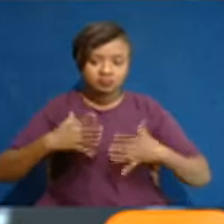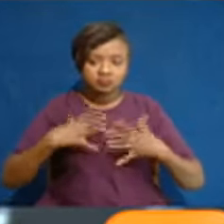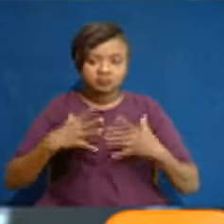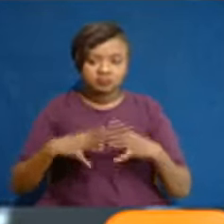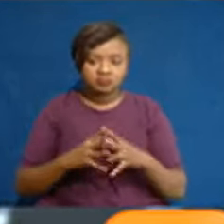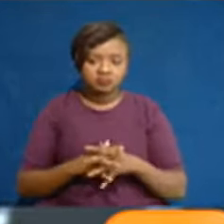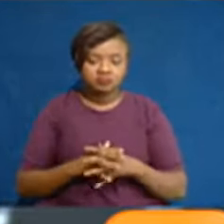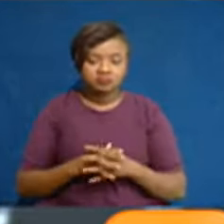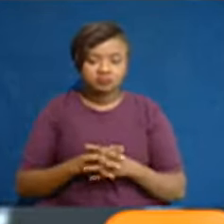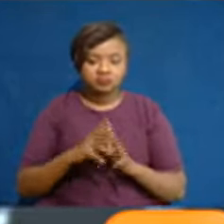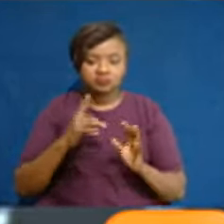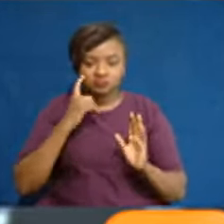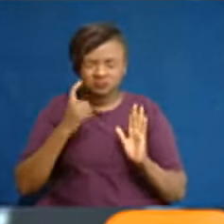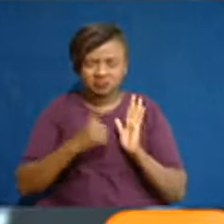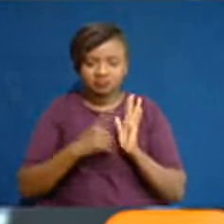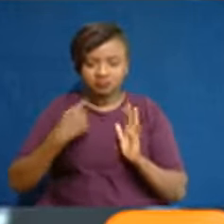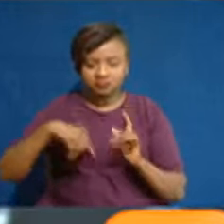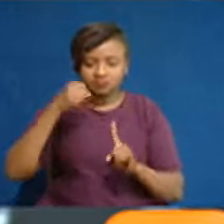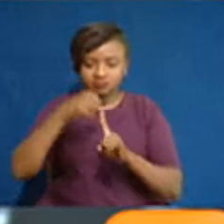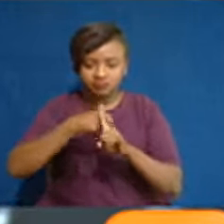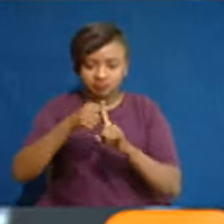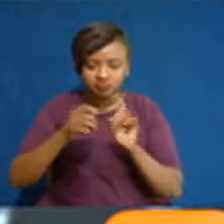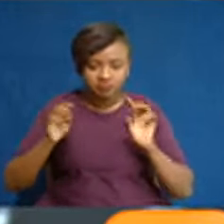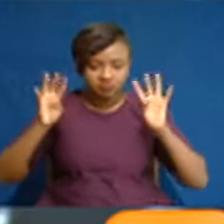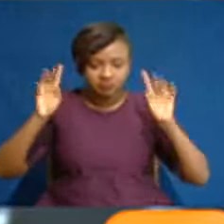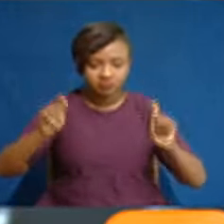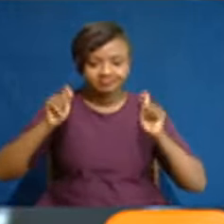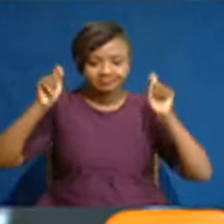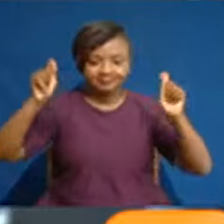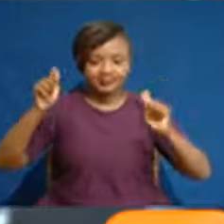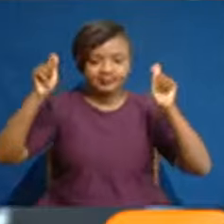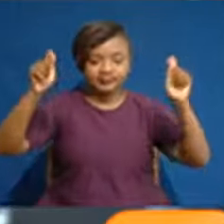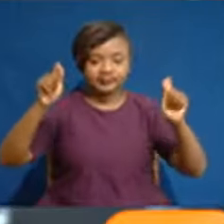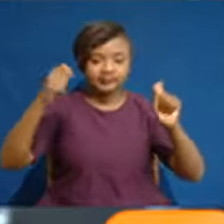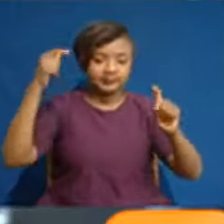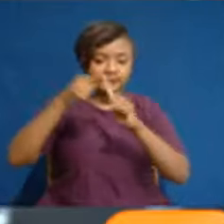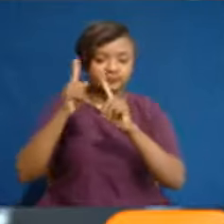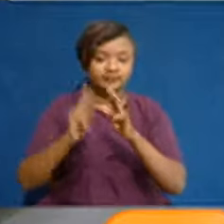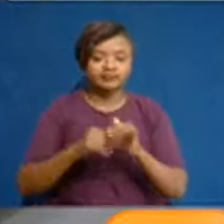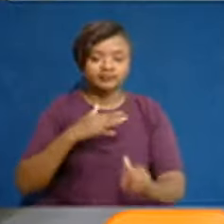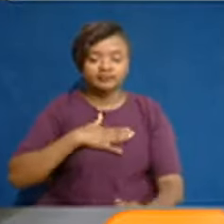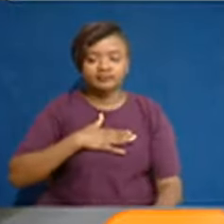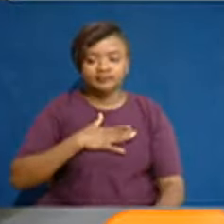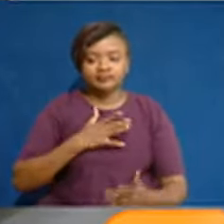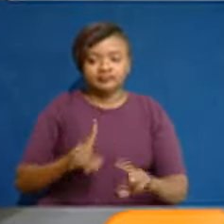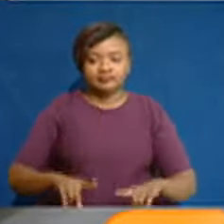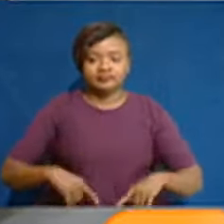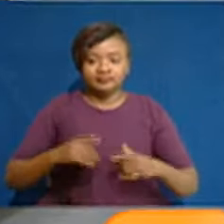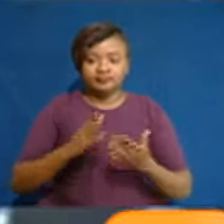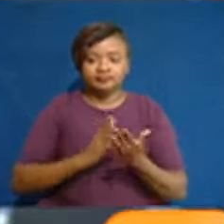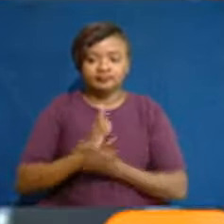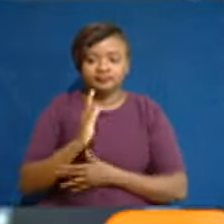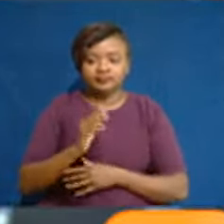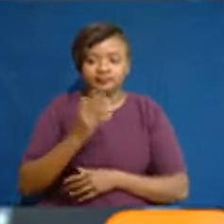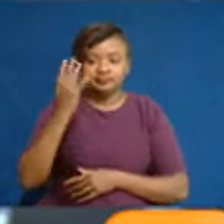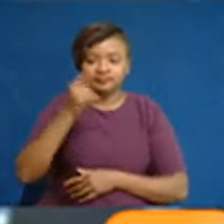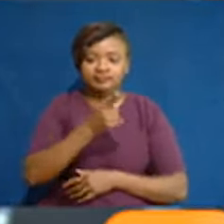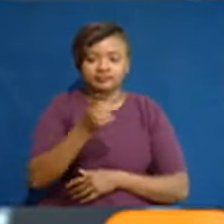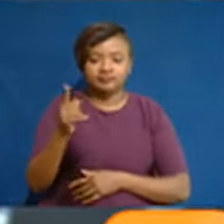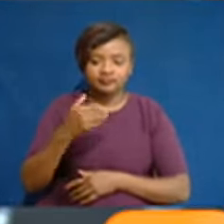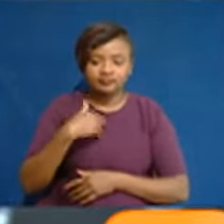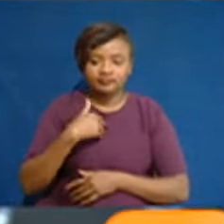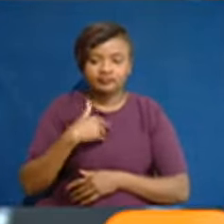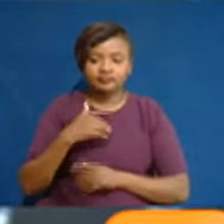that we are marching for our livelihoods. You know, every year consecutively since 2018, you know, it has had protests around the question